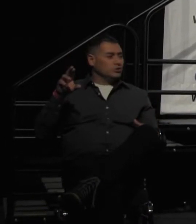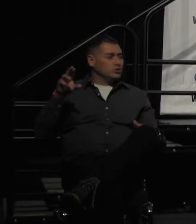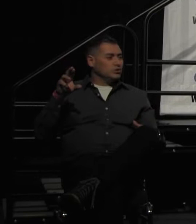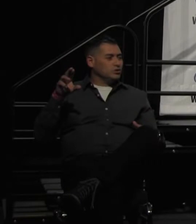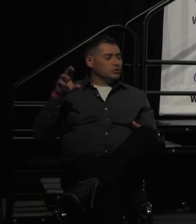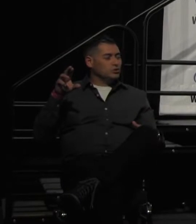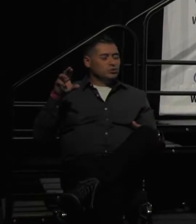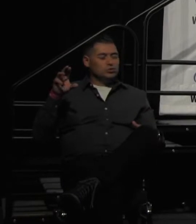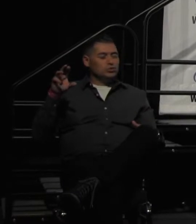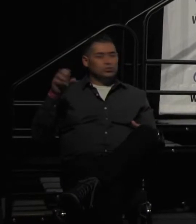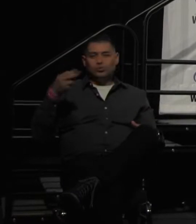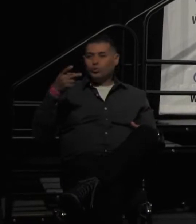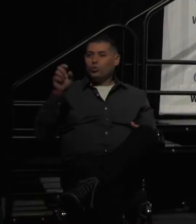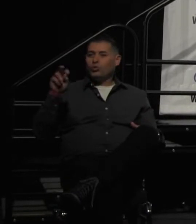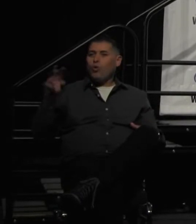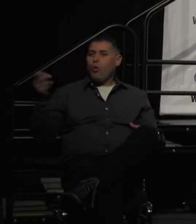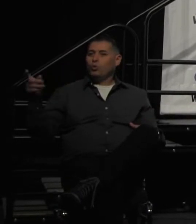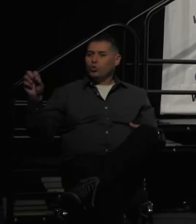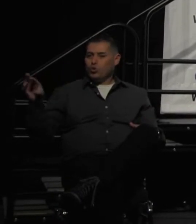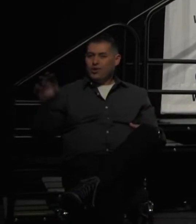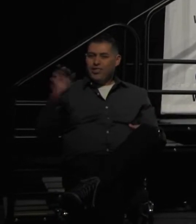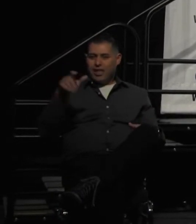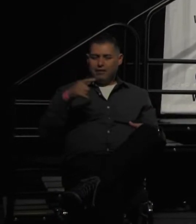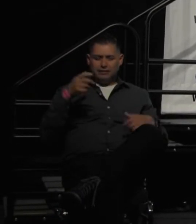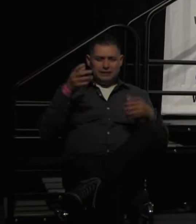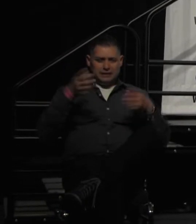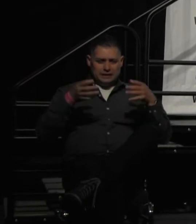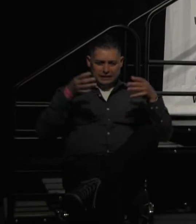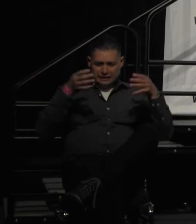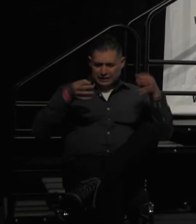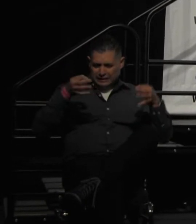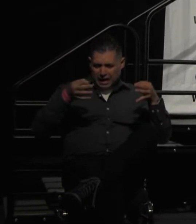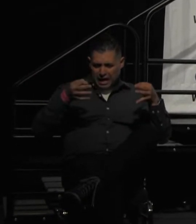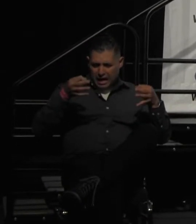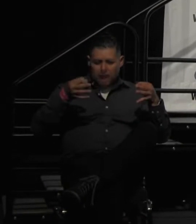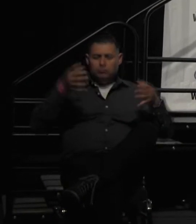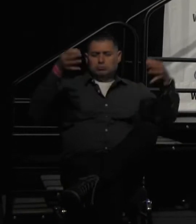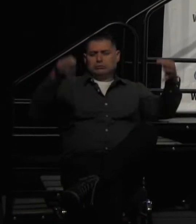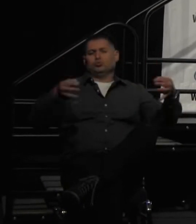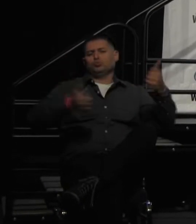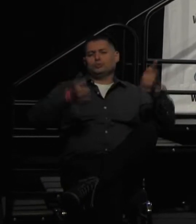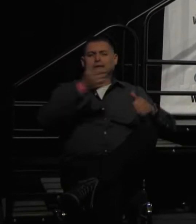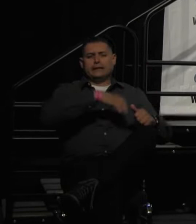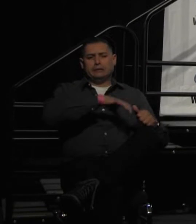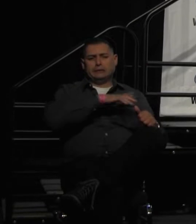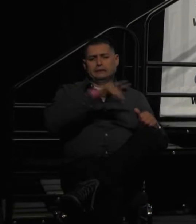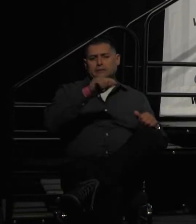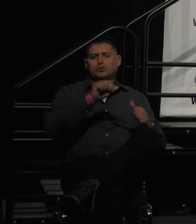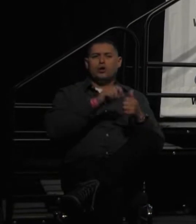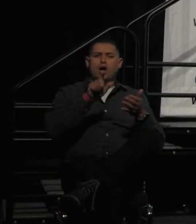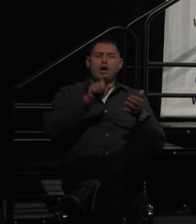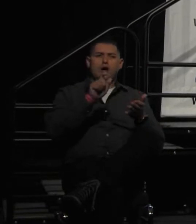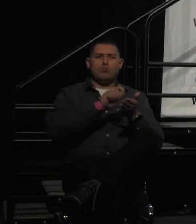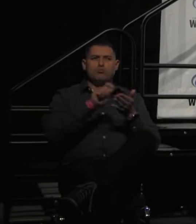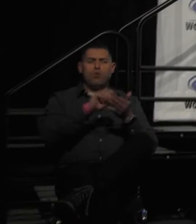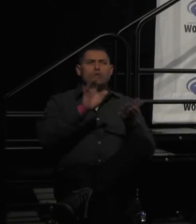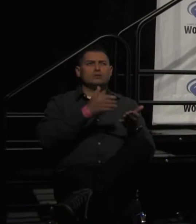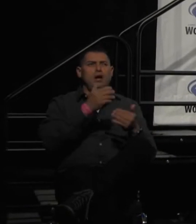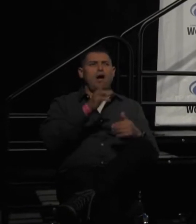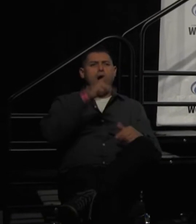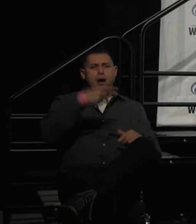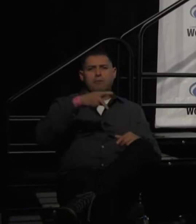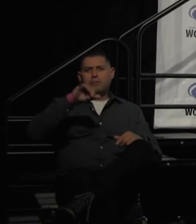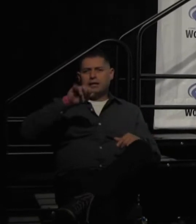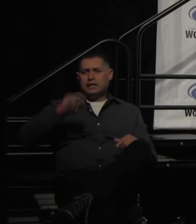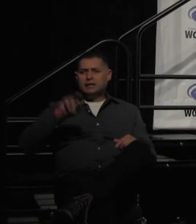to decide what characters we were going to do. Yeah. We were thinking about, you know. Well, I wrote a song, Up in Smoke, and